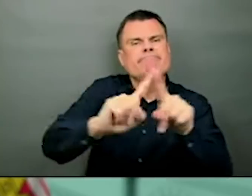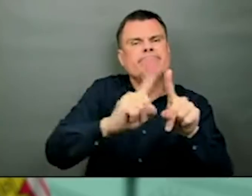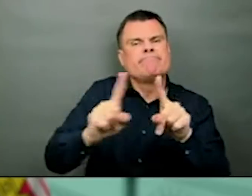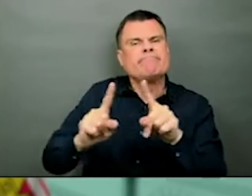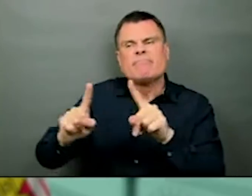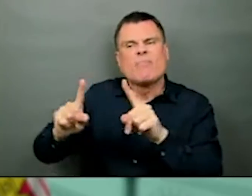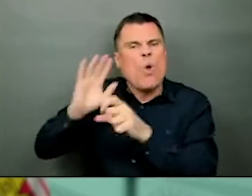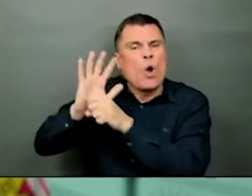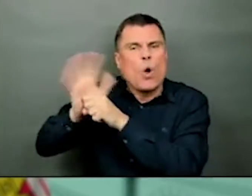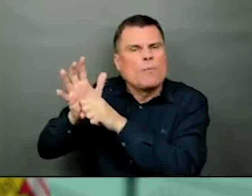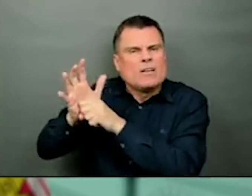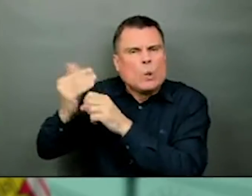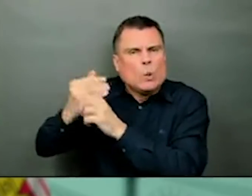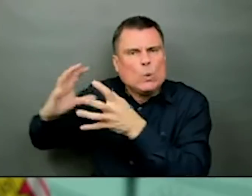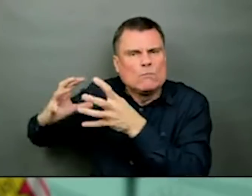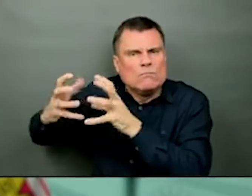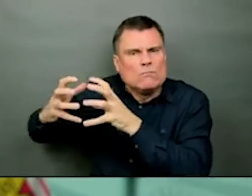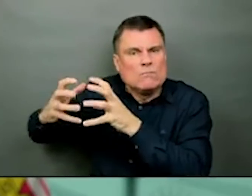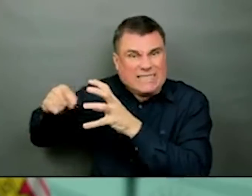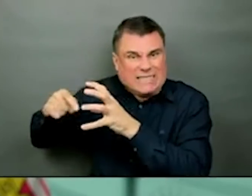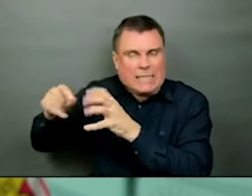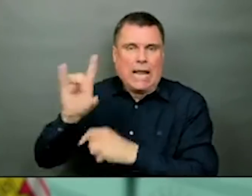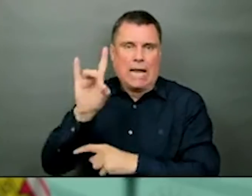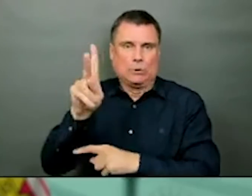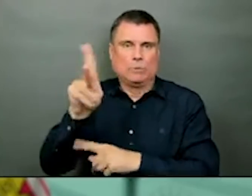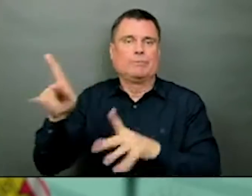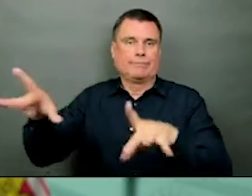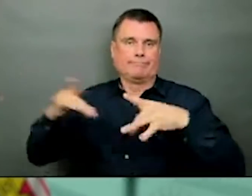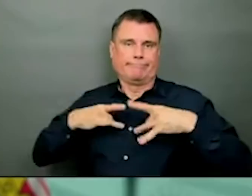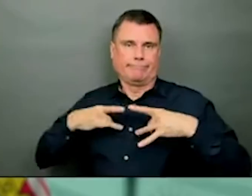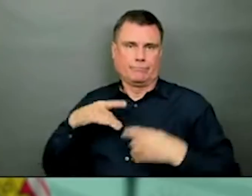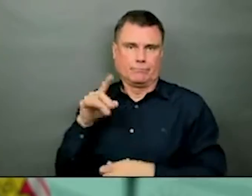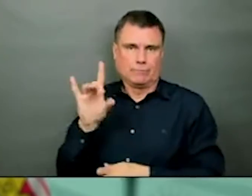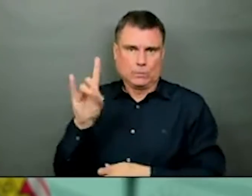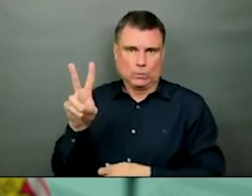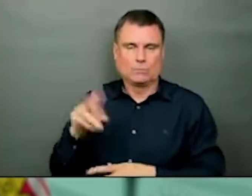Since the start of the COVID-19 immunization program,